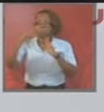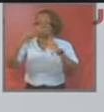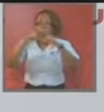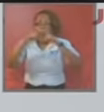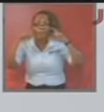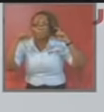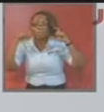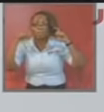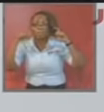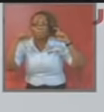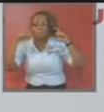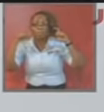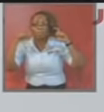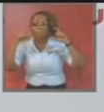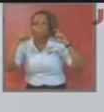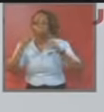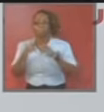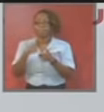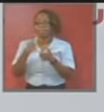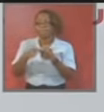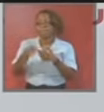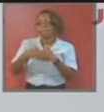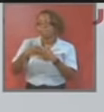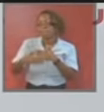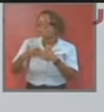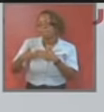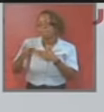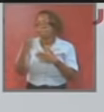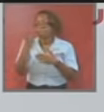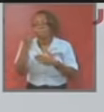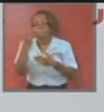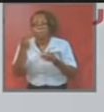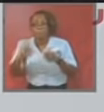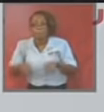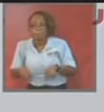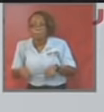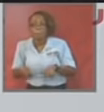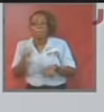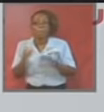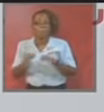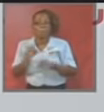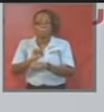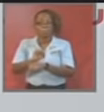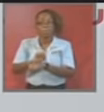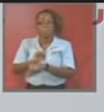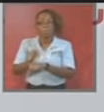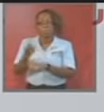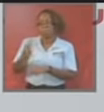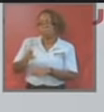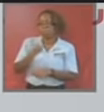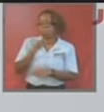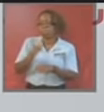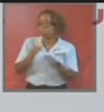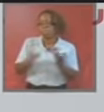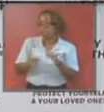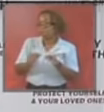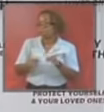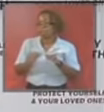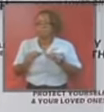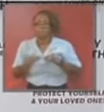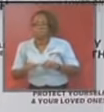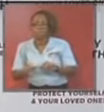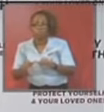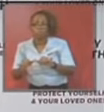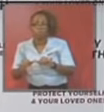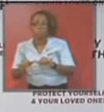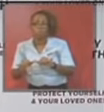we look at events, and we don't look at the numbers in isolation. We look at the entire picture, then we define our policies based on that.